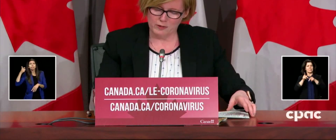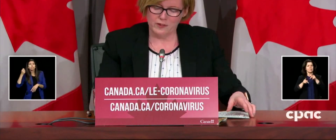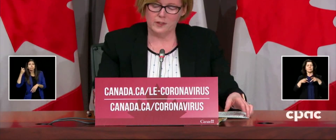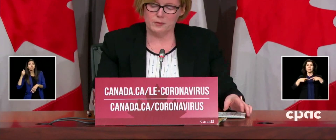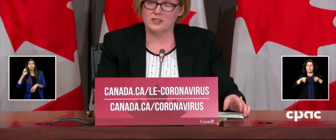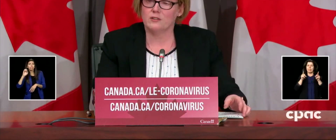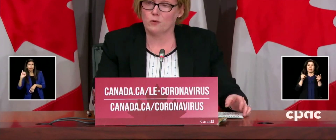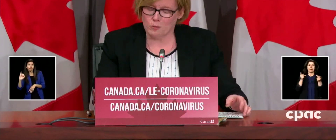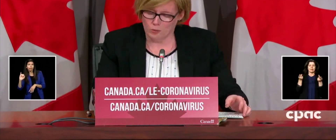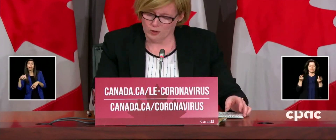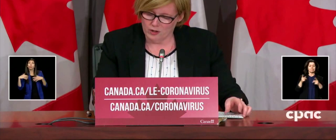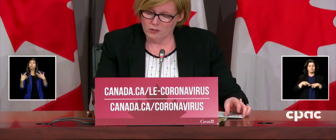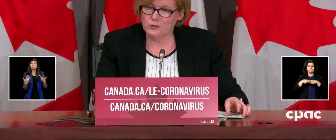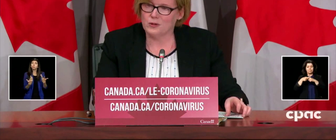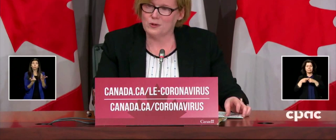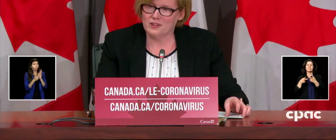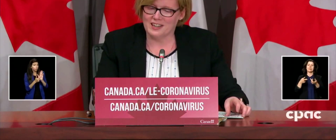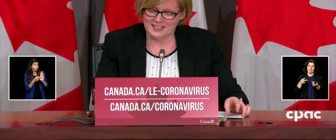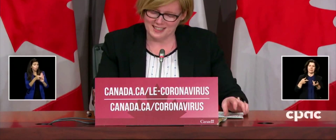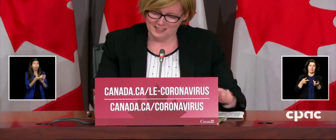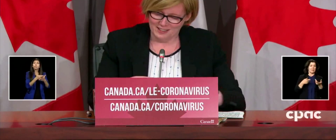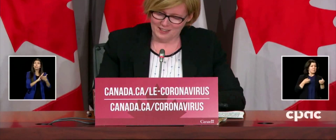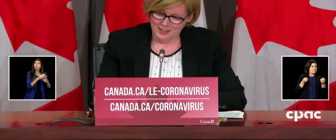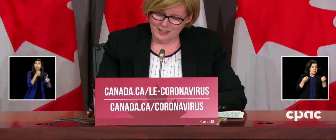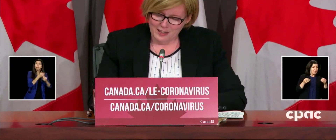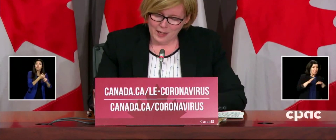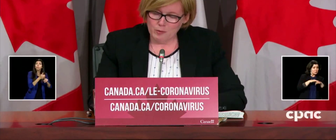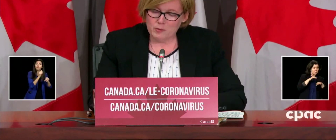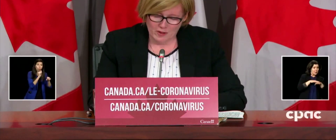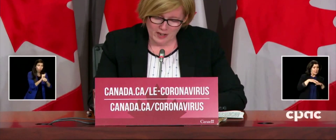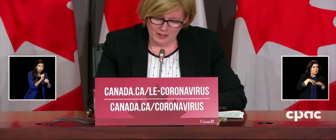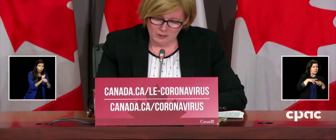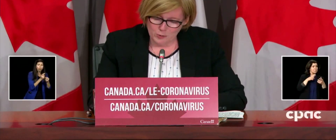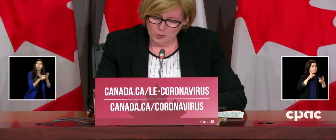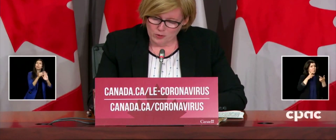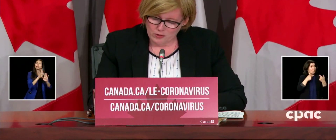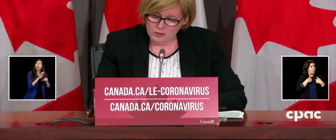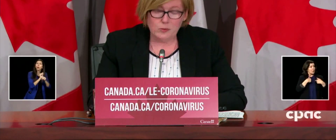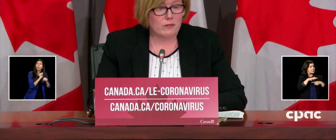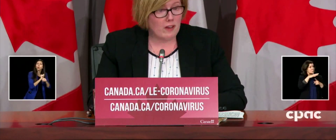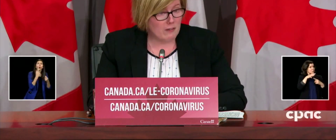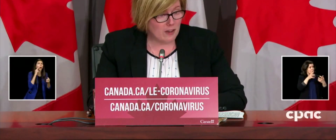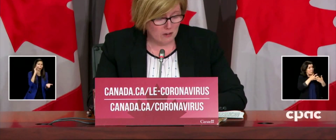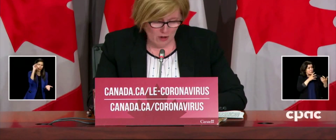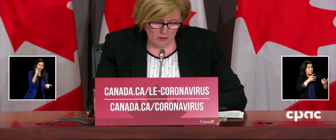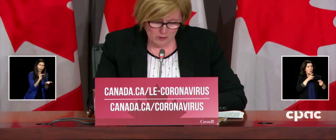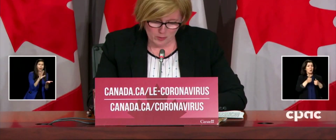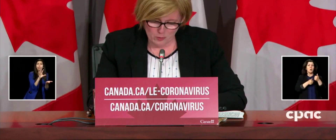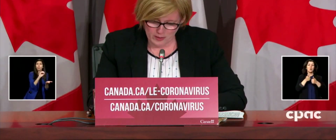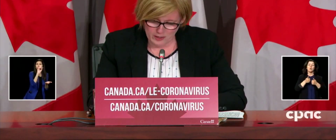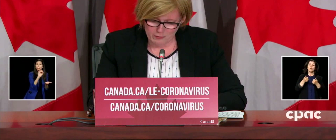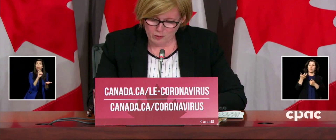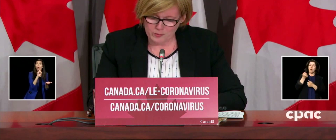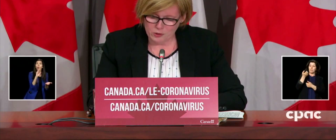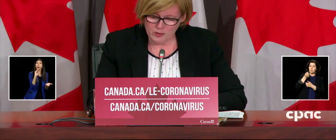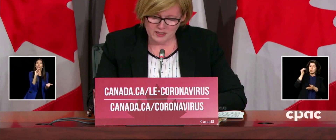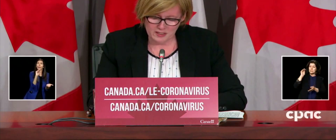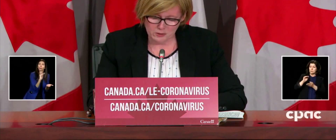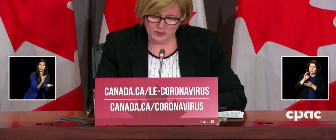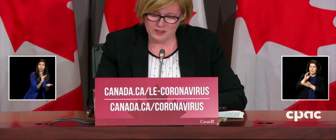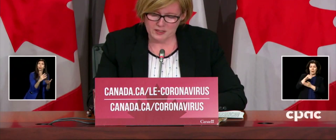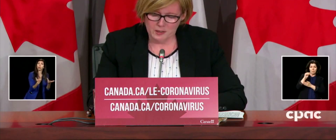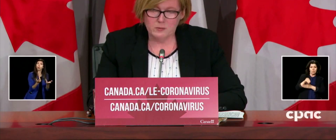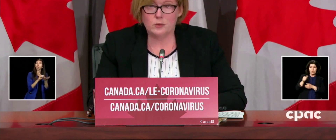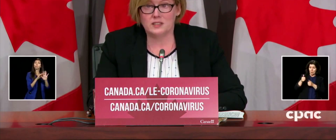reduced by 50% or more due to COVID-19. It would provide eligible workers with $500 per week for up to